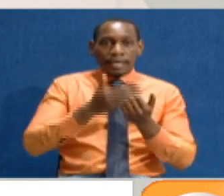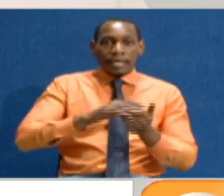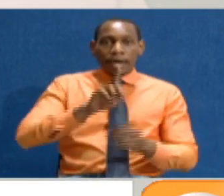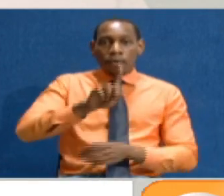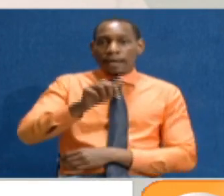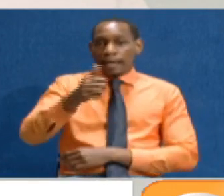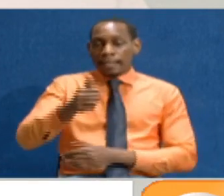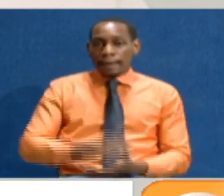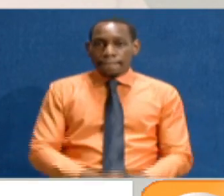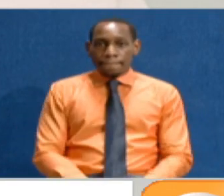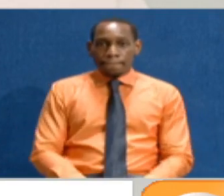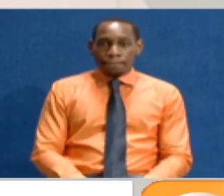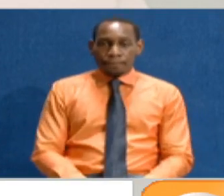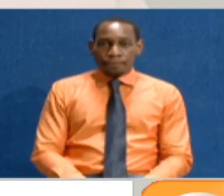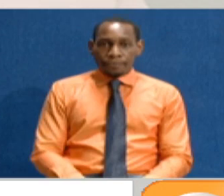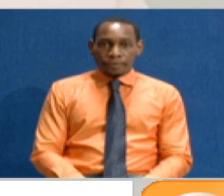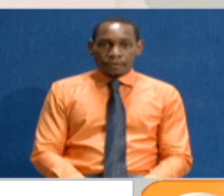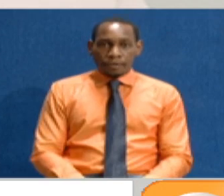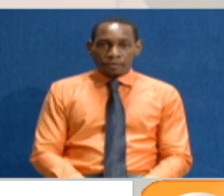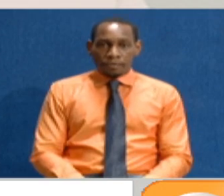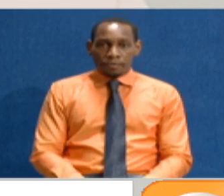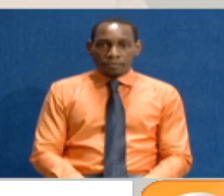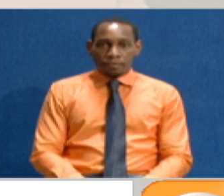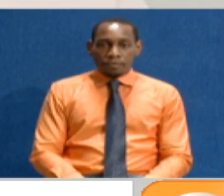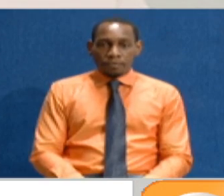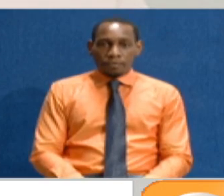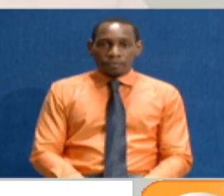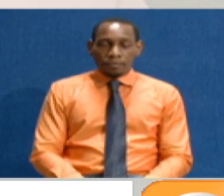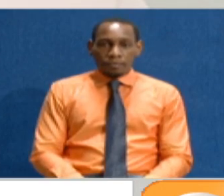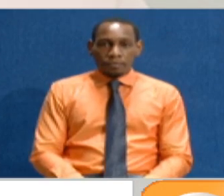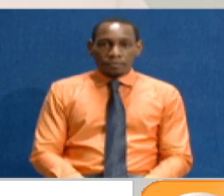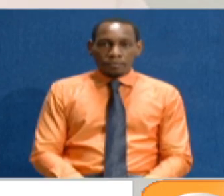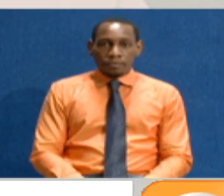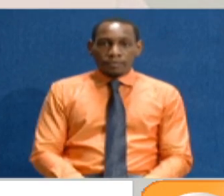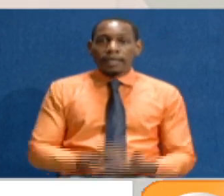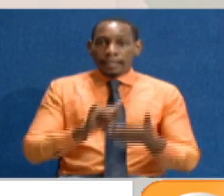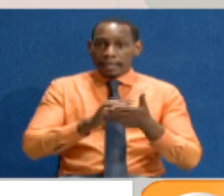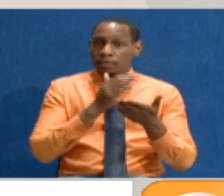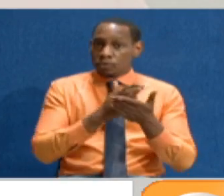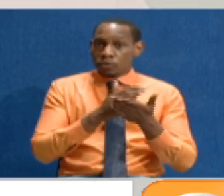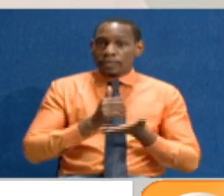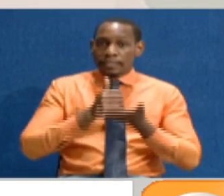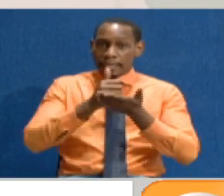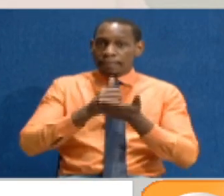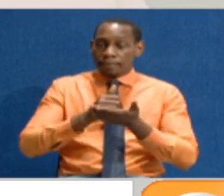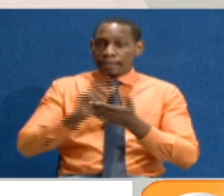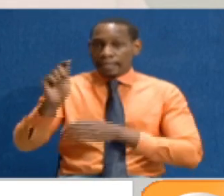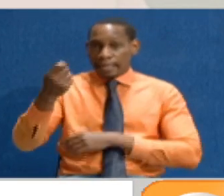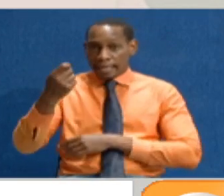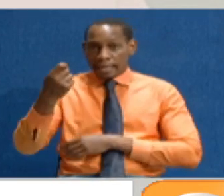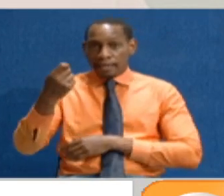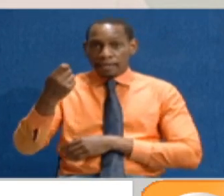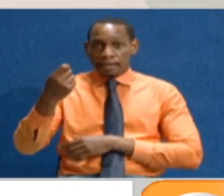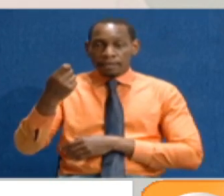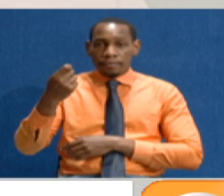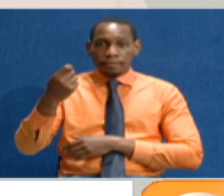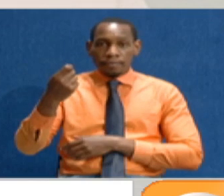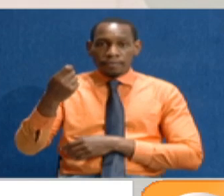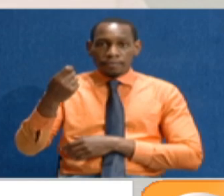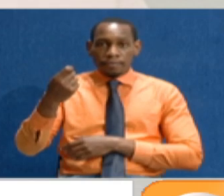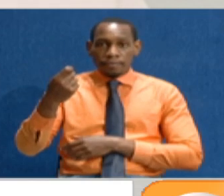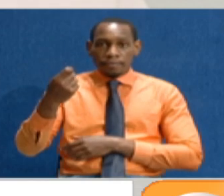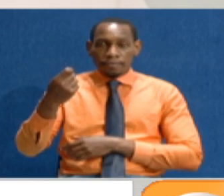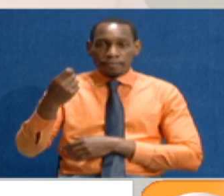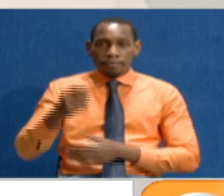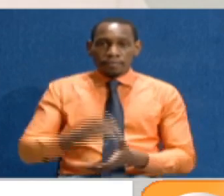each other's causes and each other's situations. We don't know what someone is going through. And that's really going to help us as a country to mend the heart that